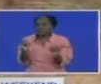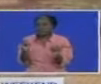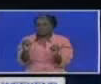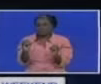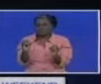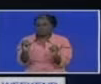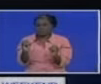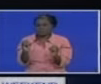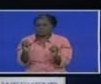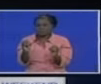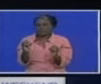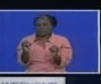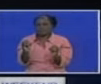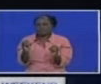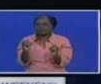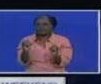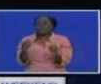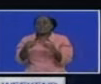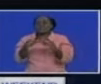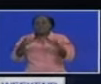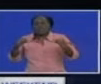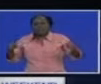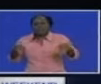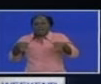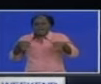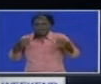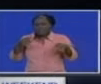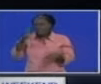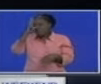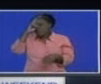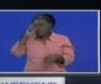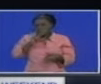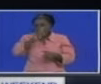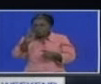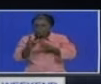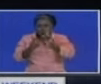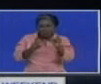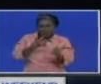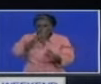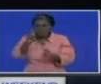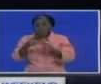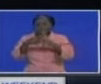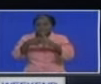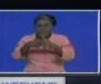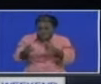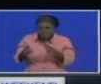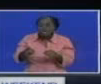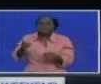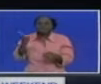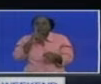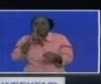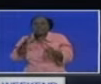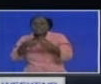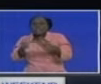KTN. Now, the long-awaited police vetting kicks off tomorrow, with the first phase targeting senior policemen.